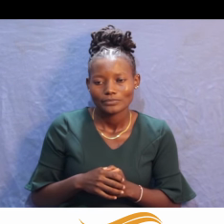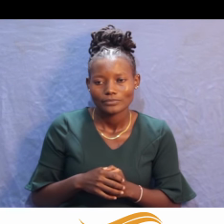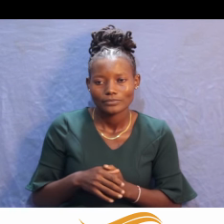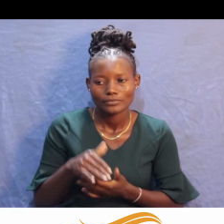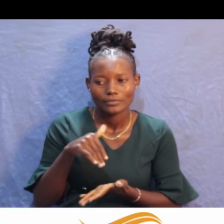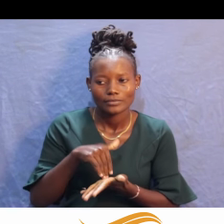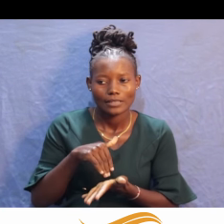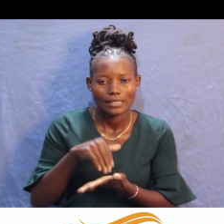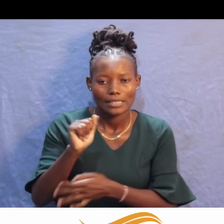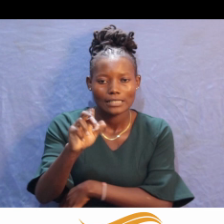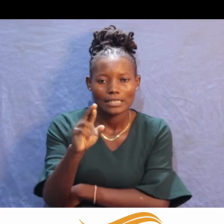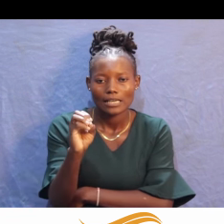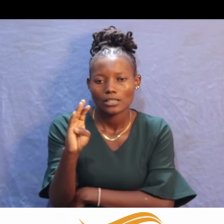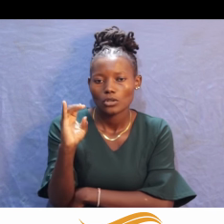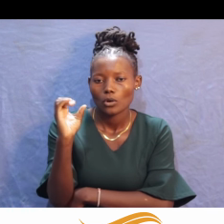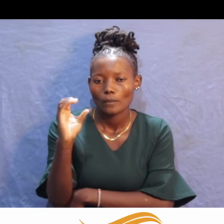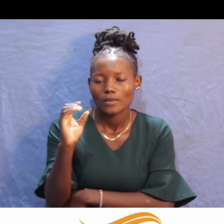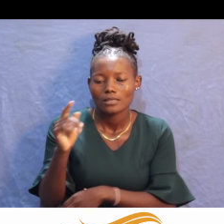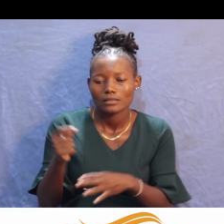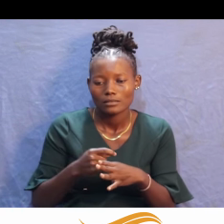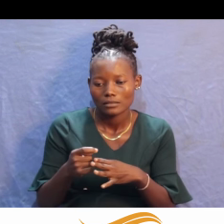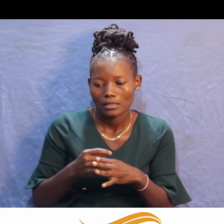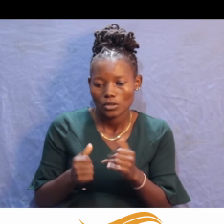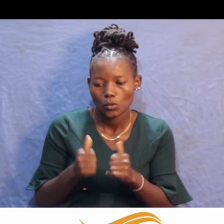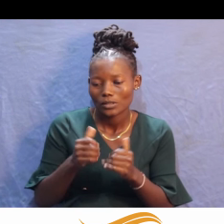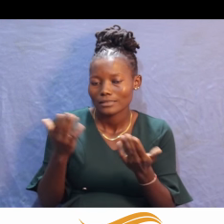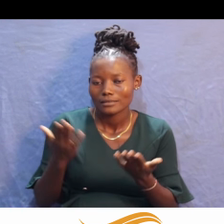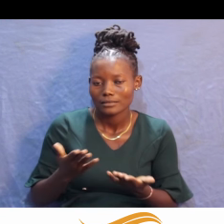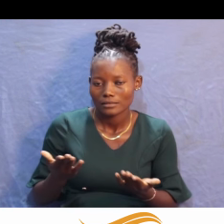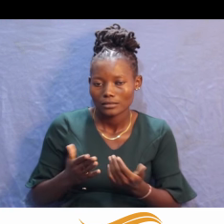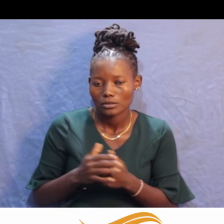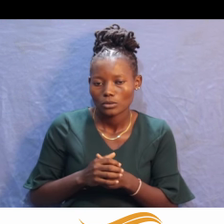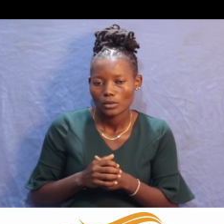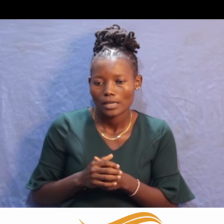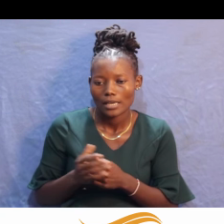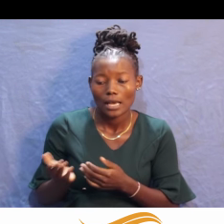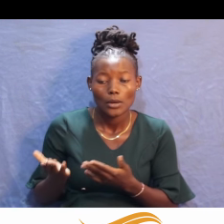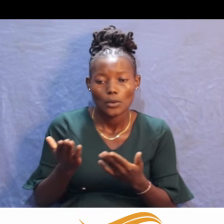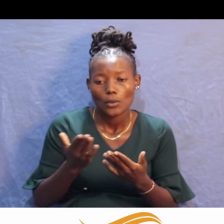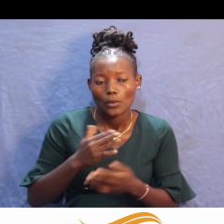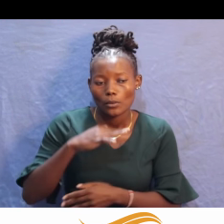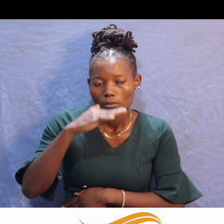Again, aerobic training, which is where you burn your oxygen